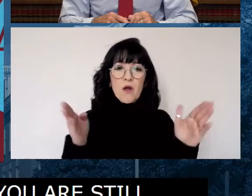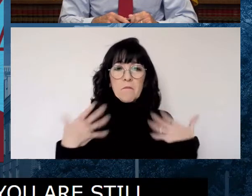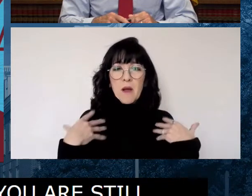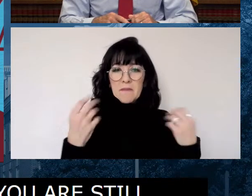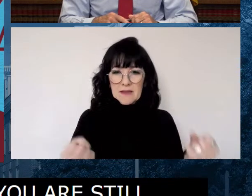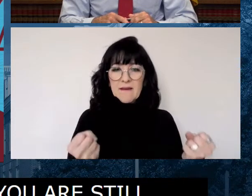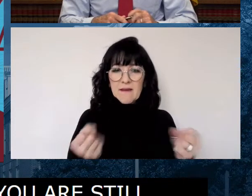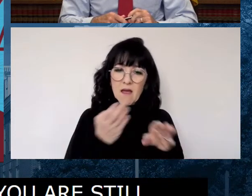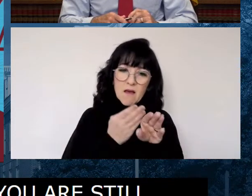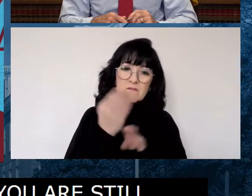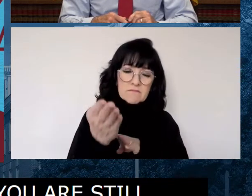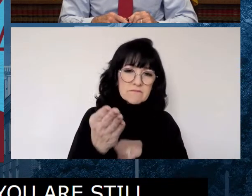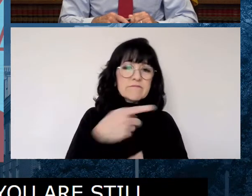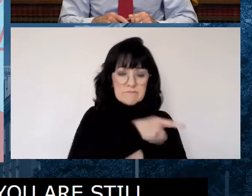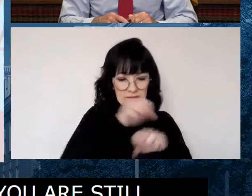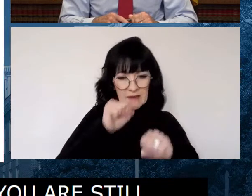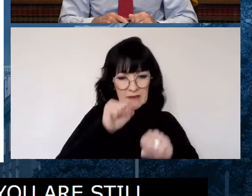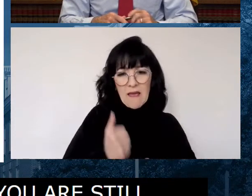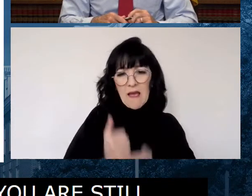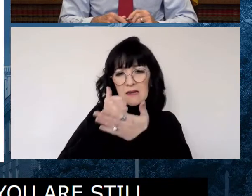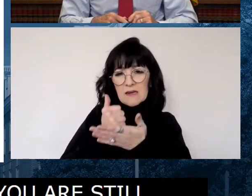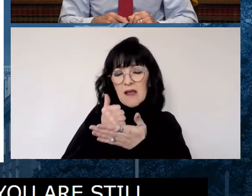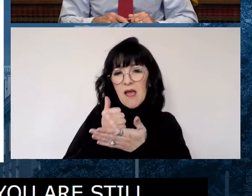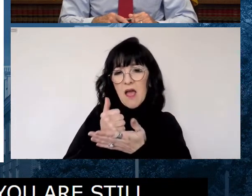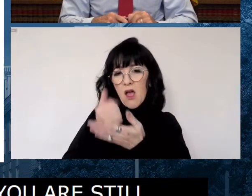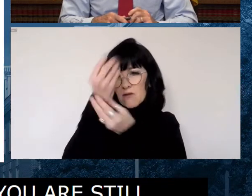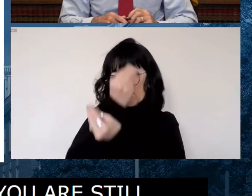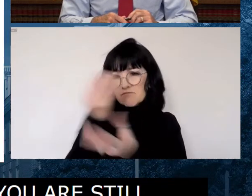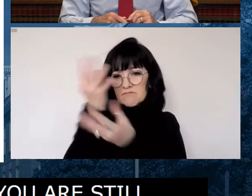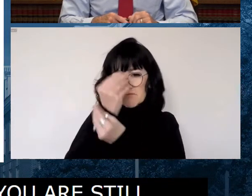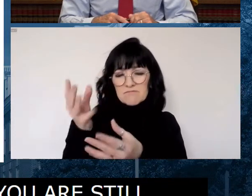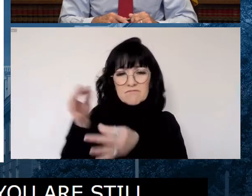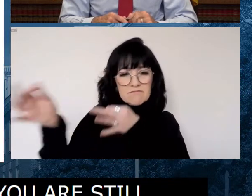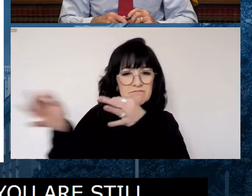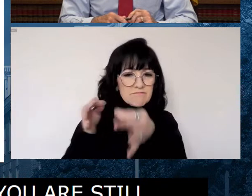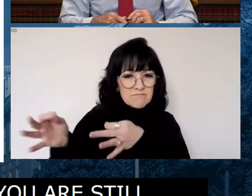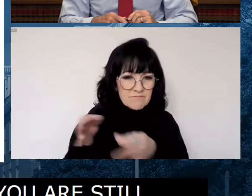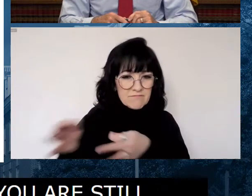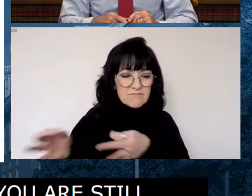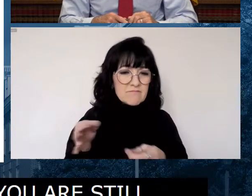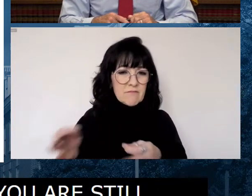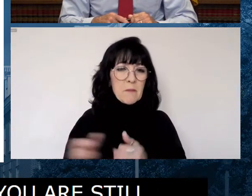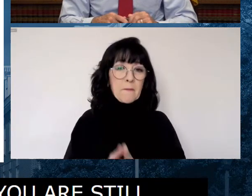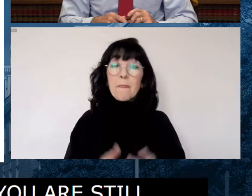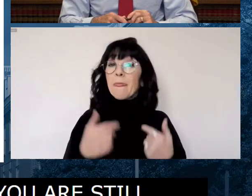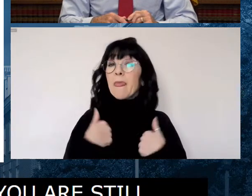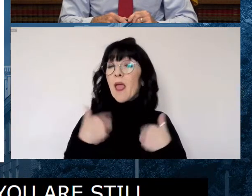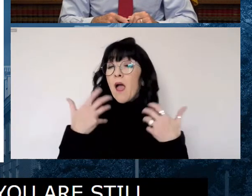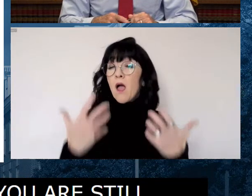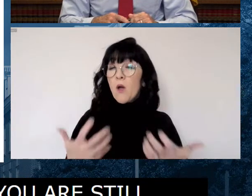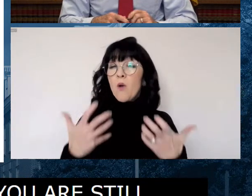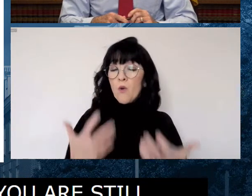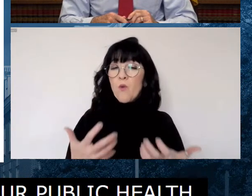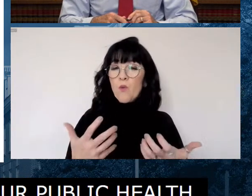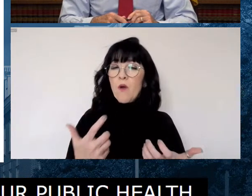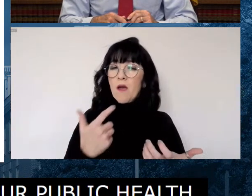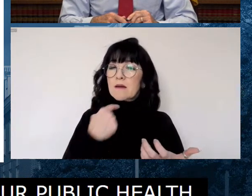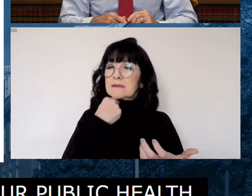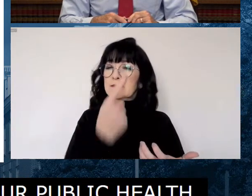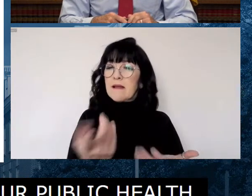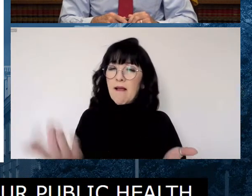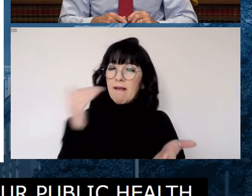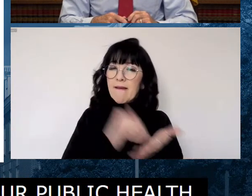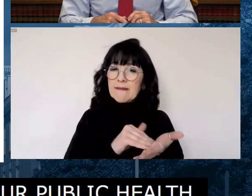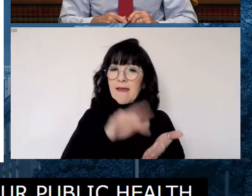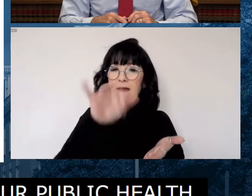and follow the science. I just want to conclude before we open it up to the media with another thanks for their National Guard